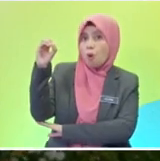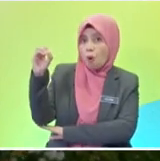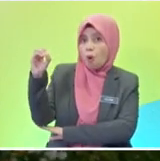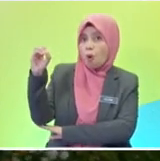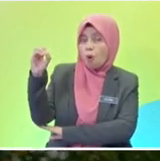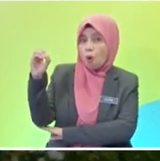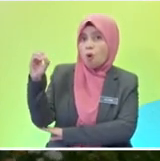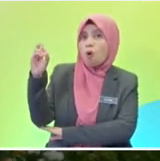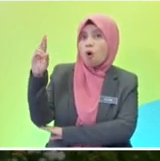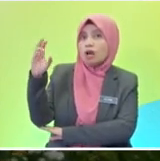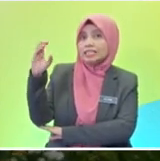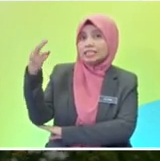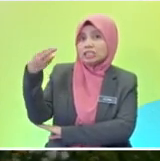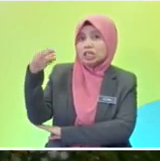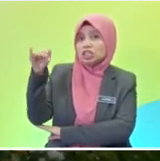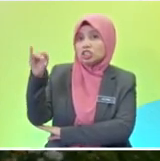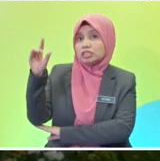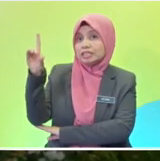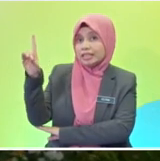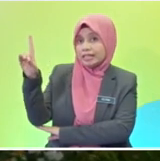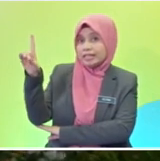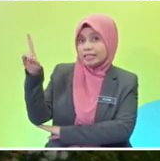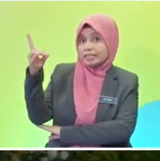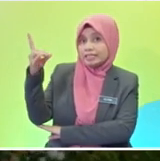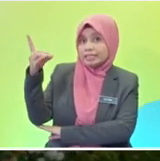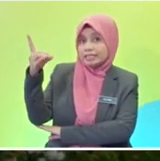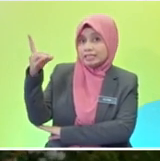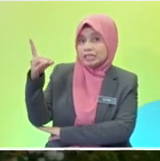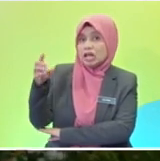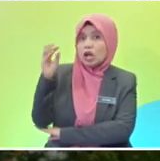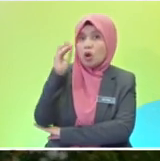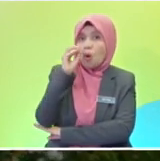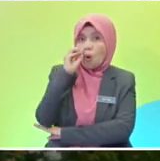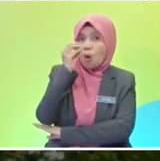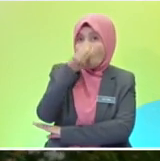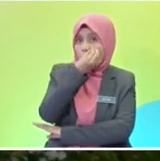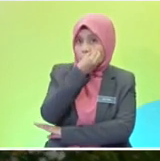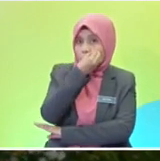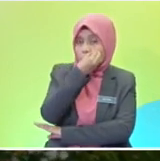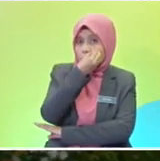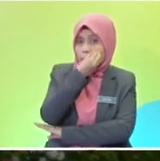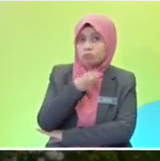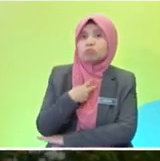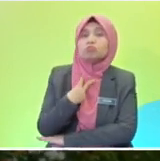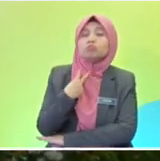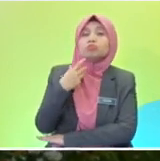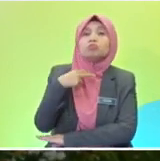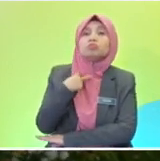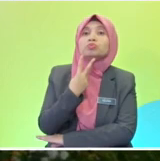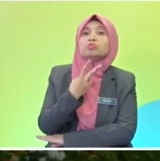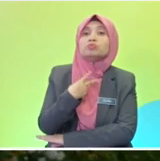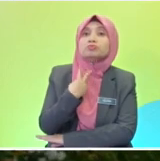Orchid. So the letter is pronounced as O, but it sounds